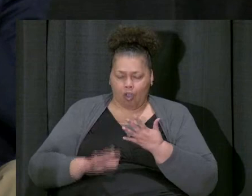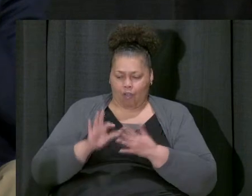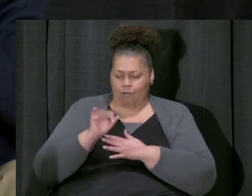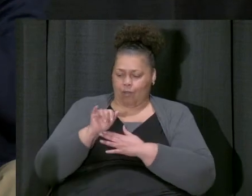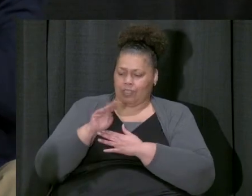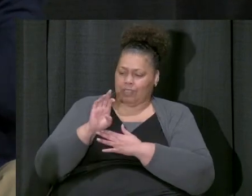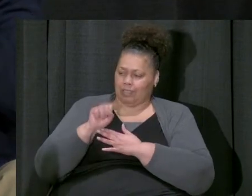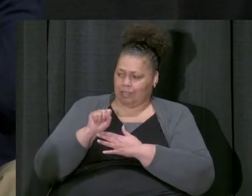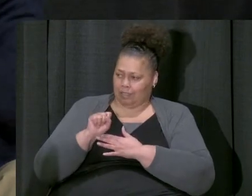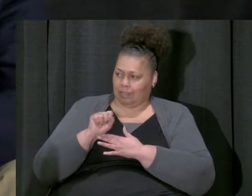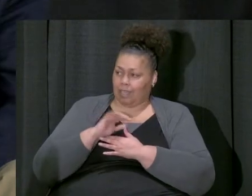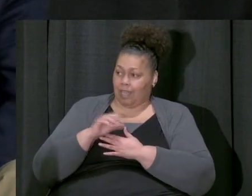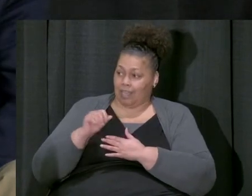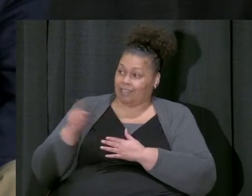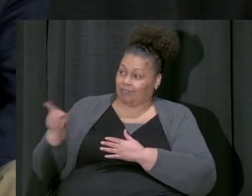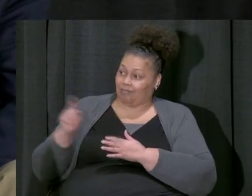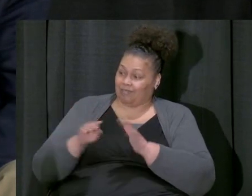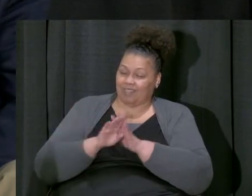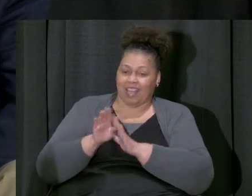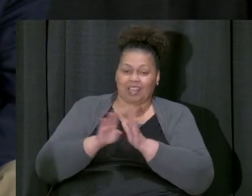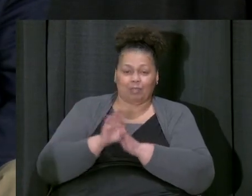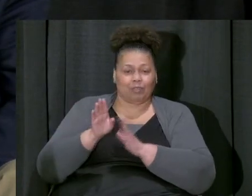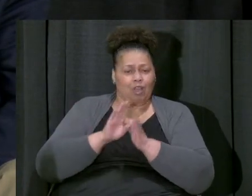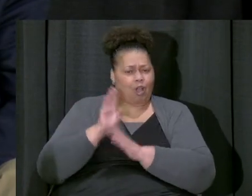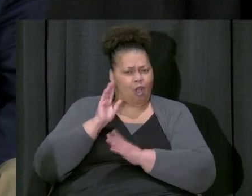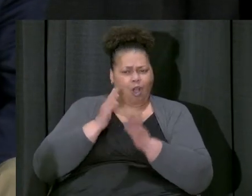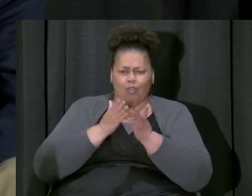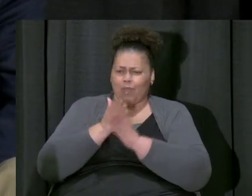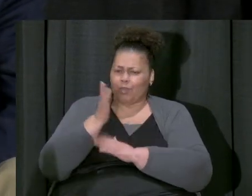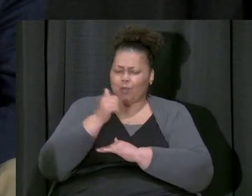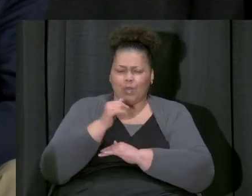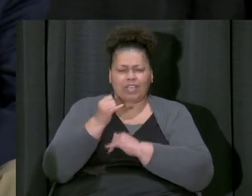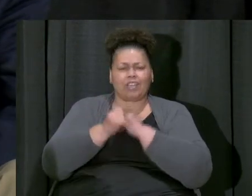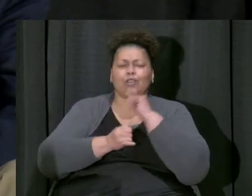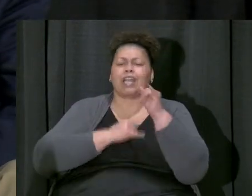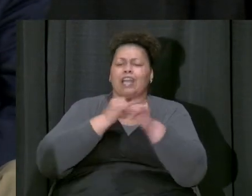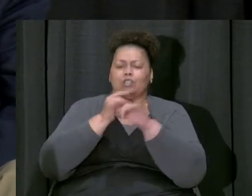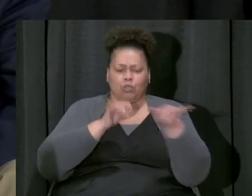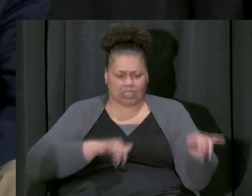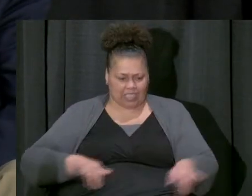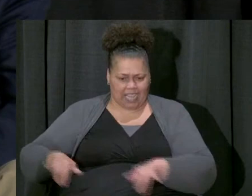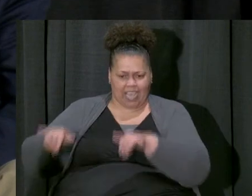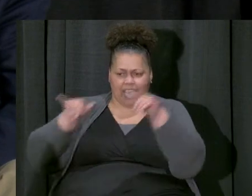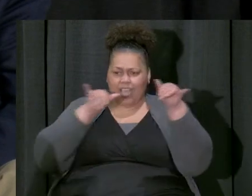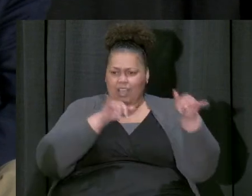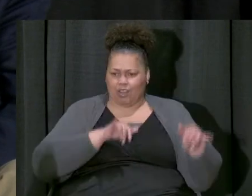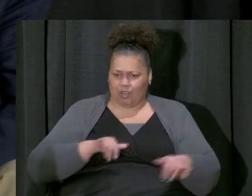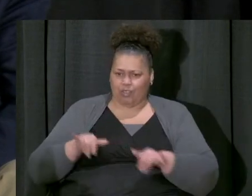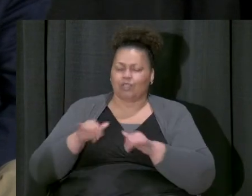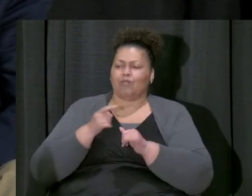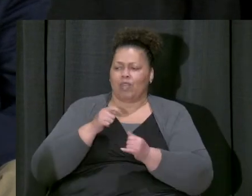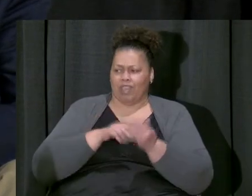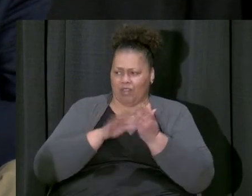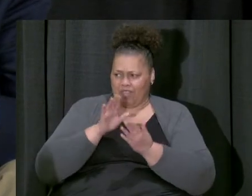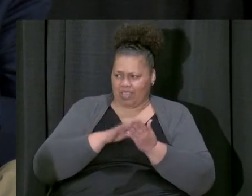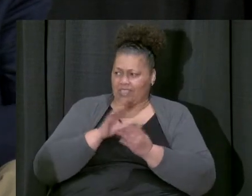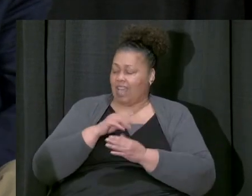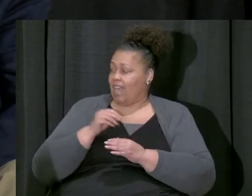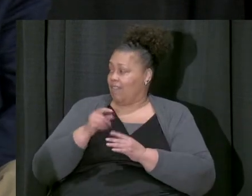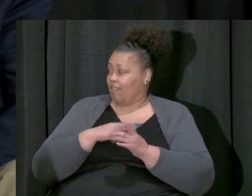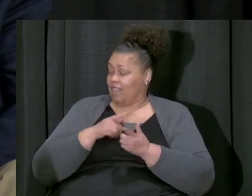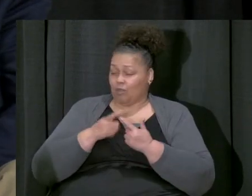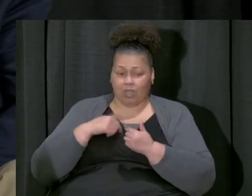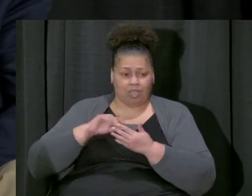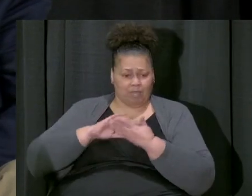and even developed all the way up through an international standard for pluggable user interfaces. And then we'd come into a